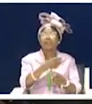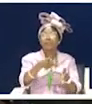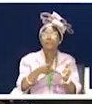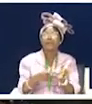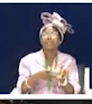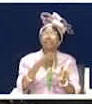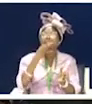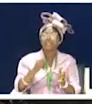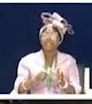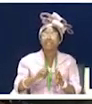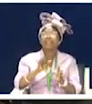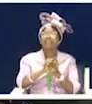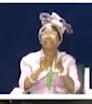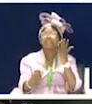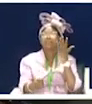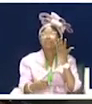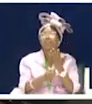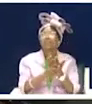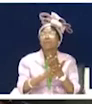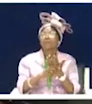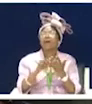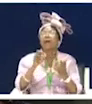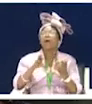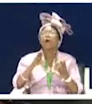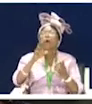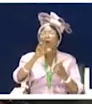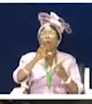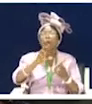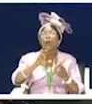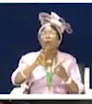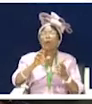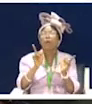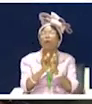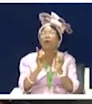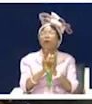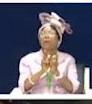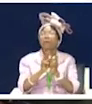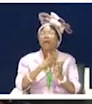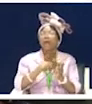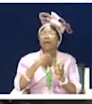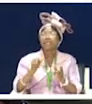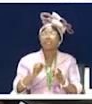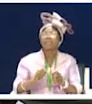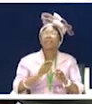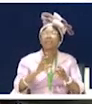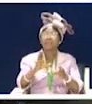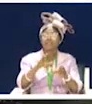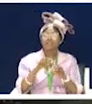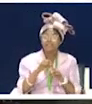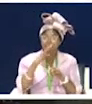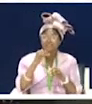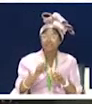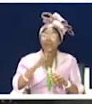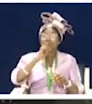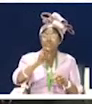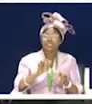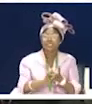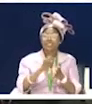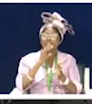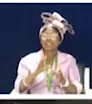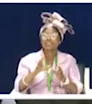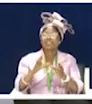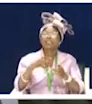the September 2022 Holy Ghost services and received the prophecies spoken through Daddy Gio